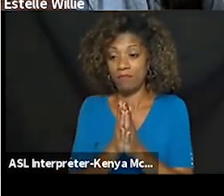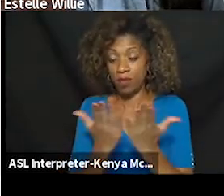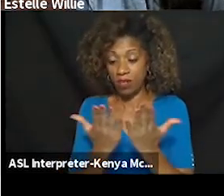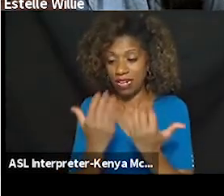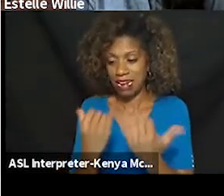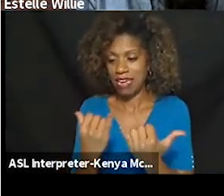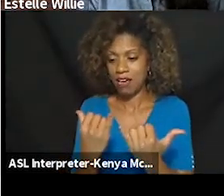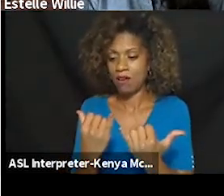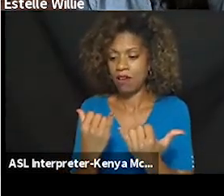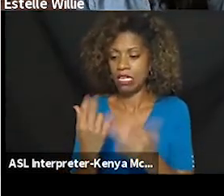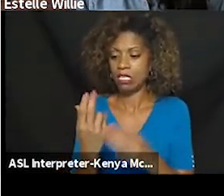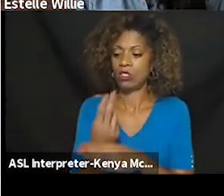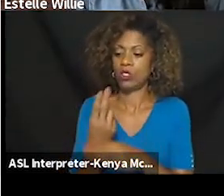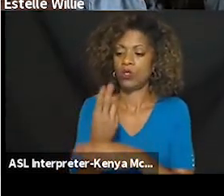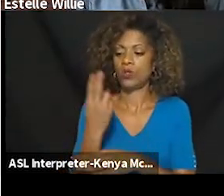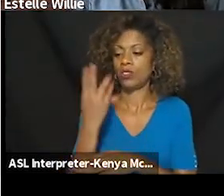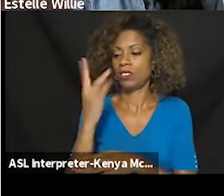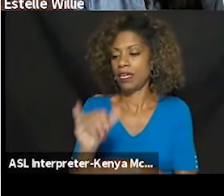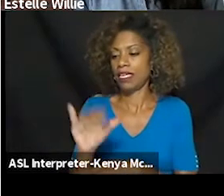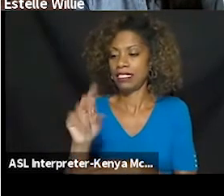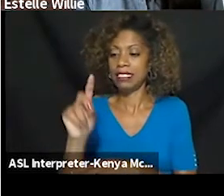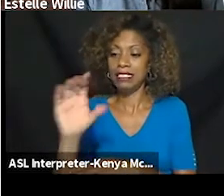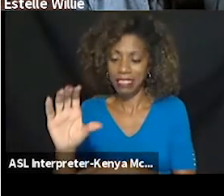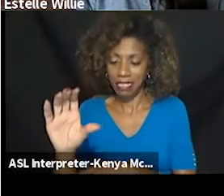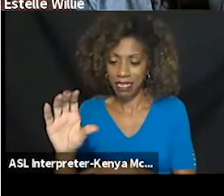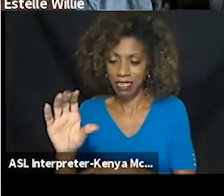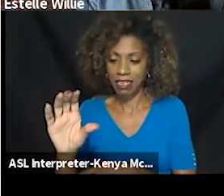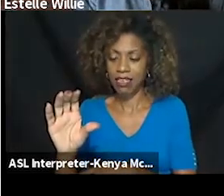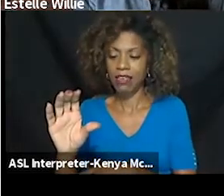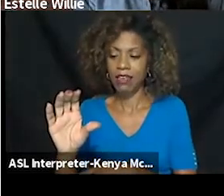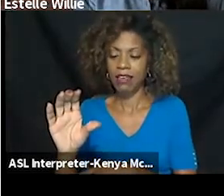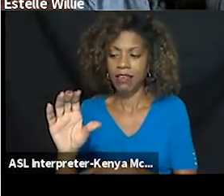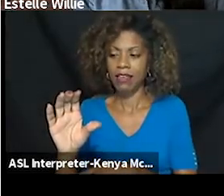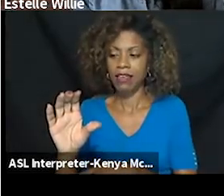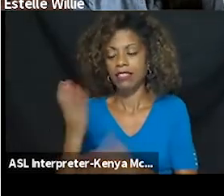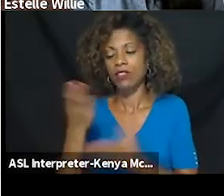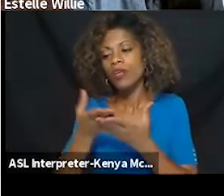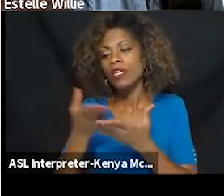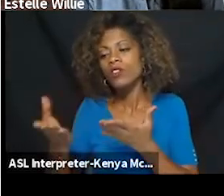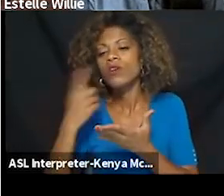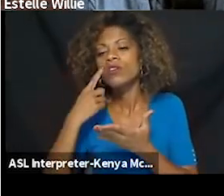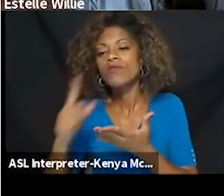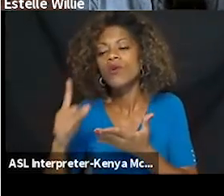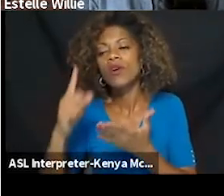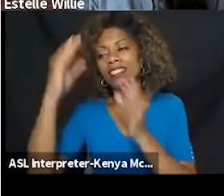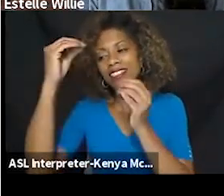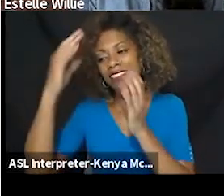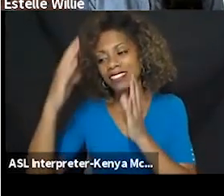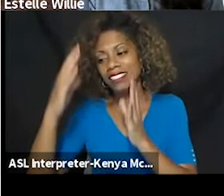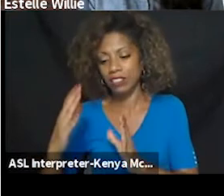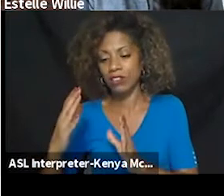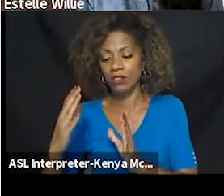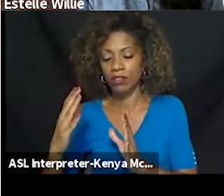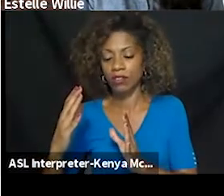CDC as one of 4 resources that school leaders can use. when they're thinking about implementing a testing